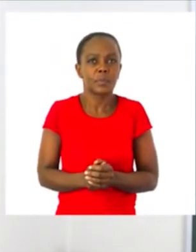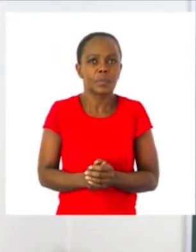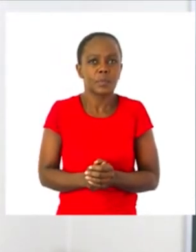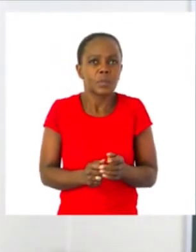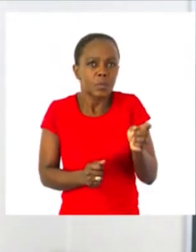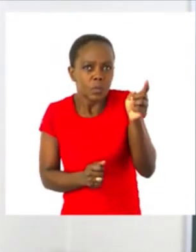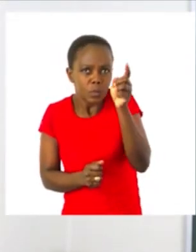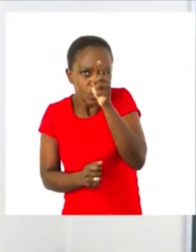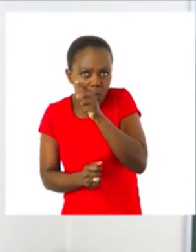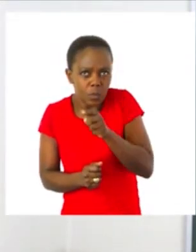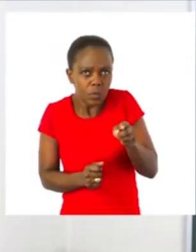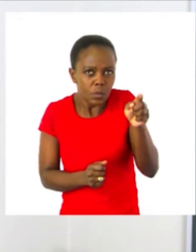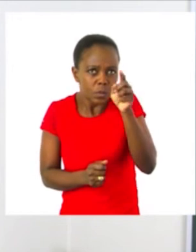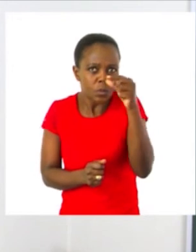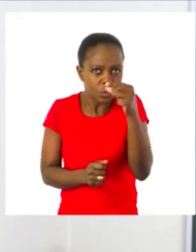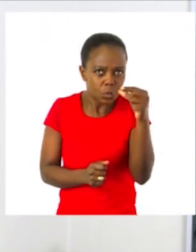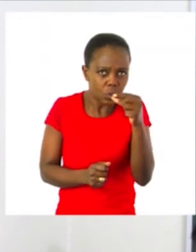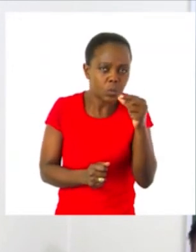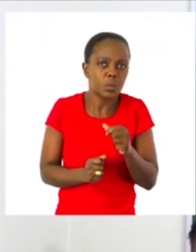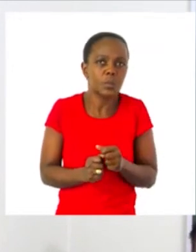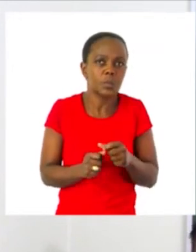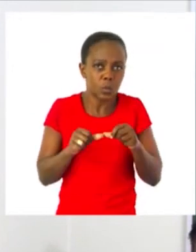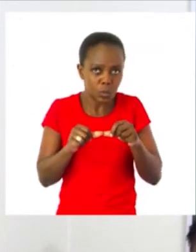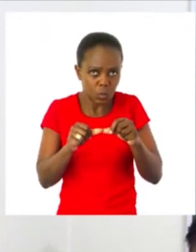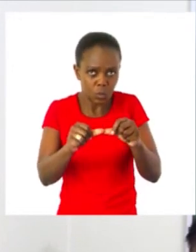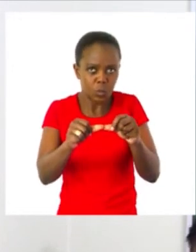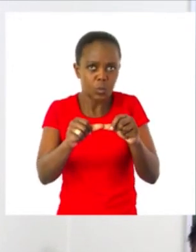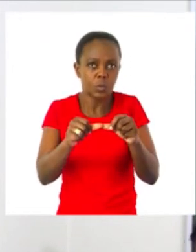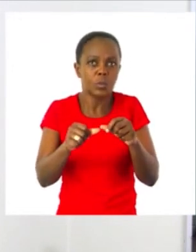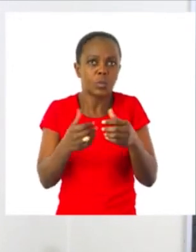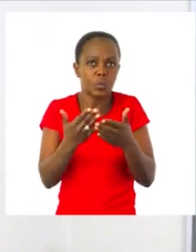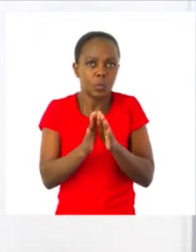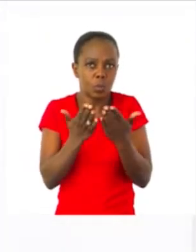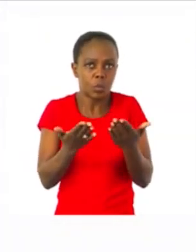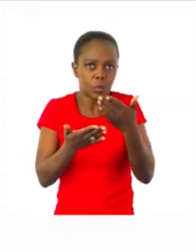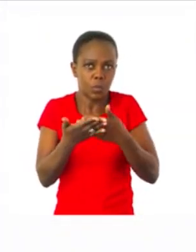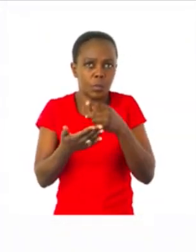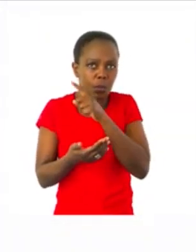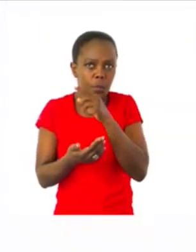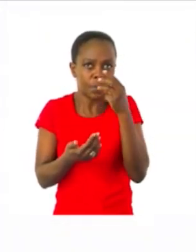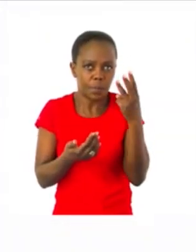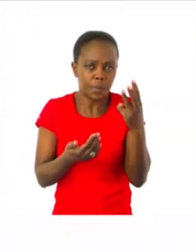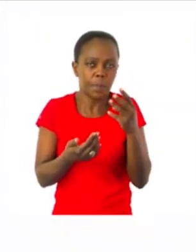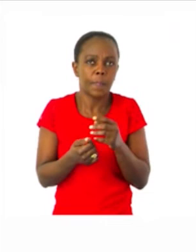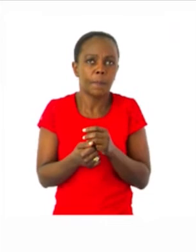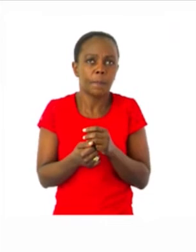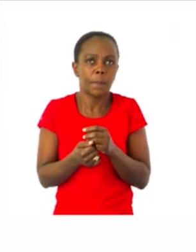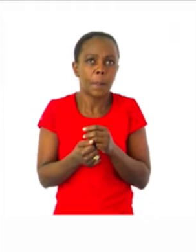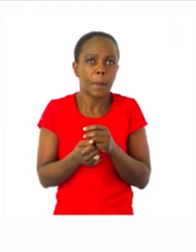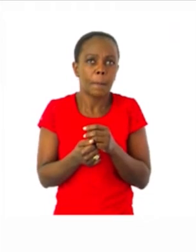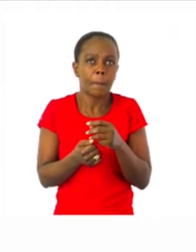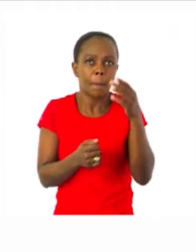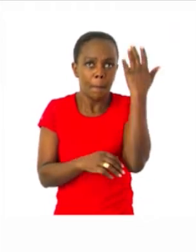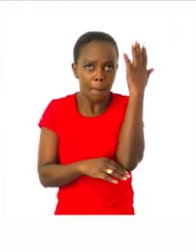circling the words with me. We shall move on to page 13. We have the vowel words. Let's look at the pictures